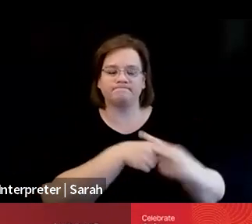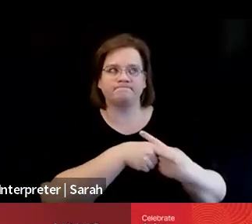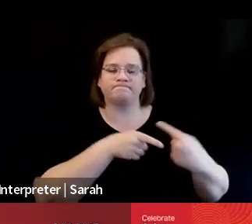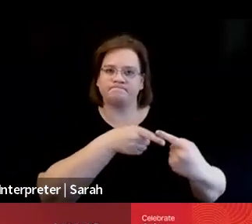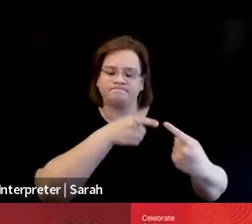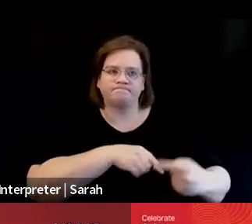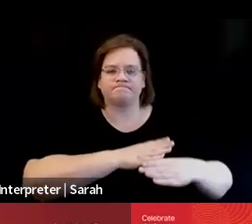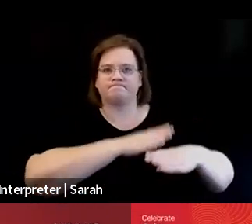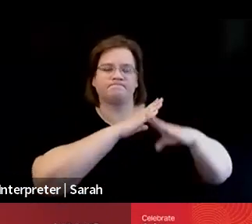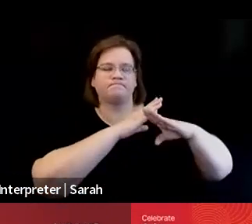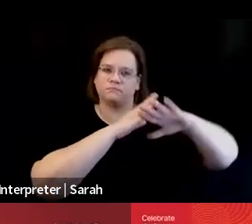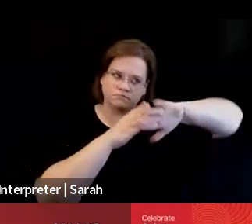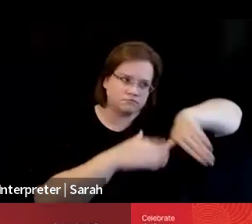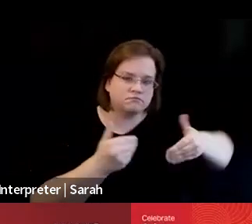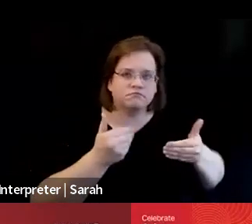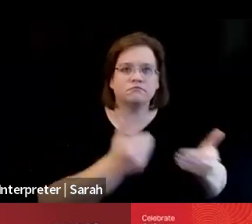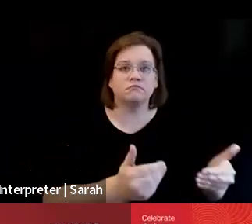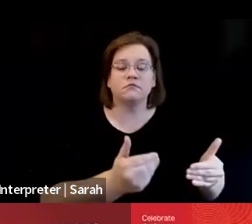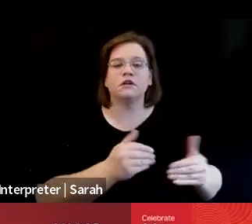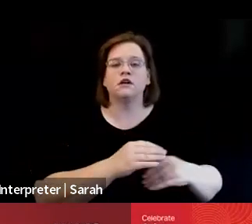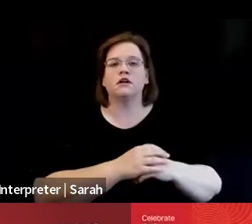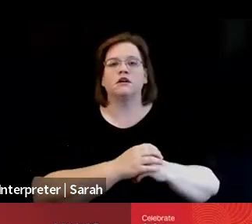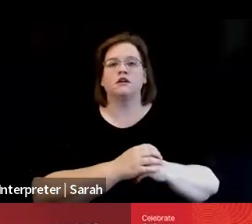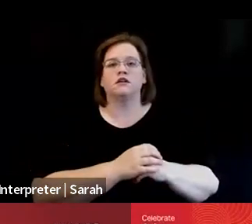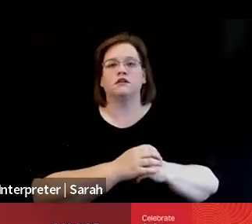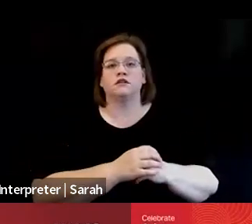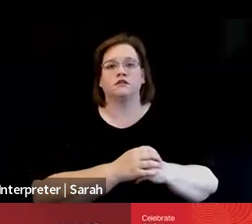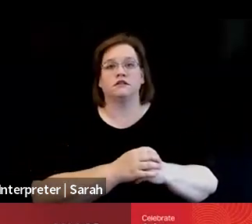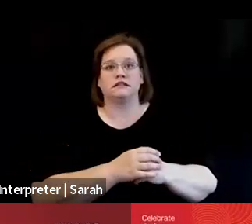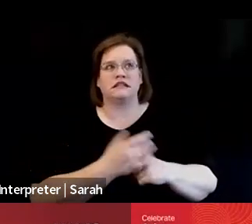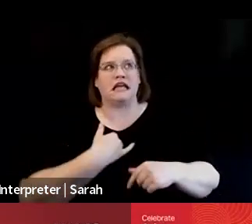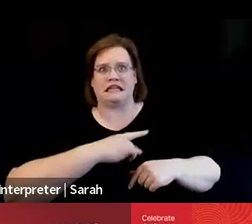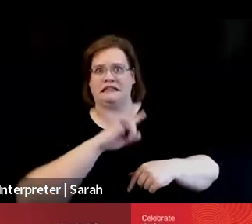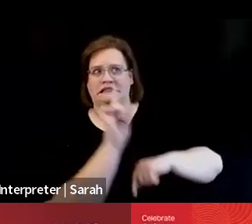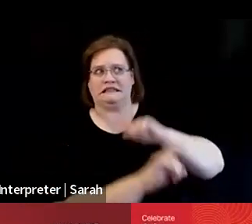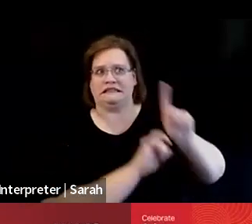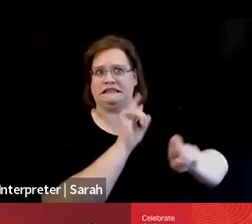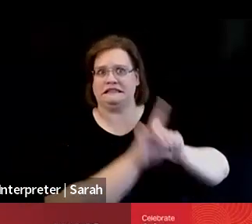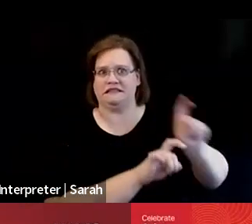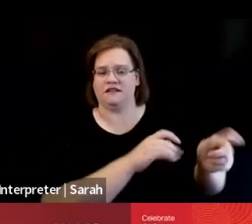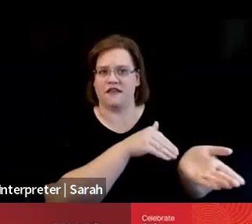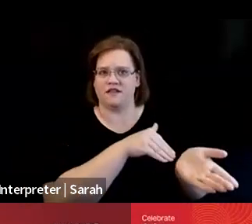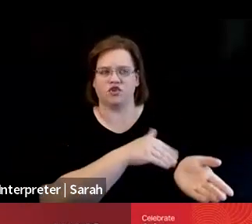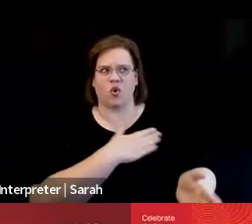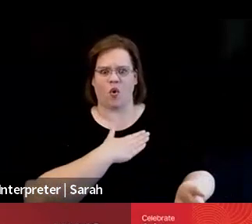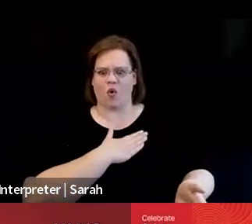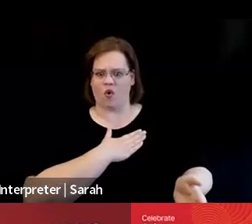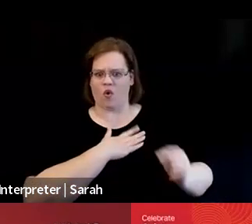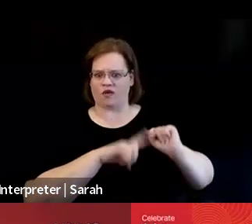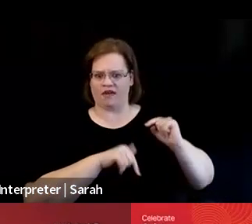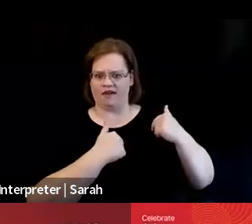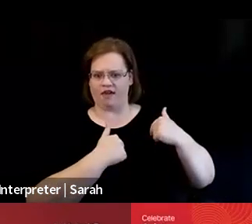figure of authority that I cannot possibly challenge by asking questions or by questioning the physician. I think there's a